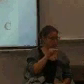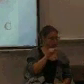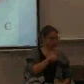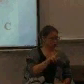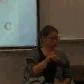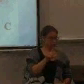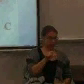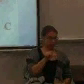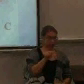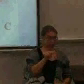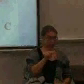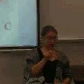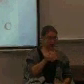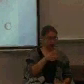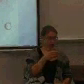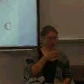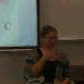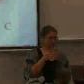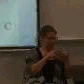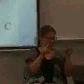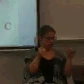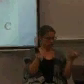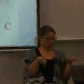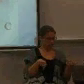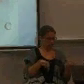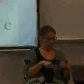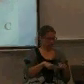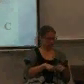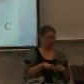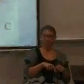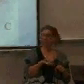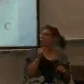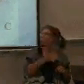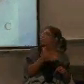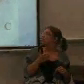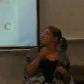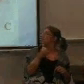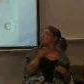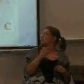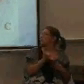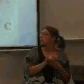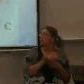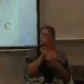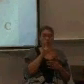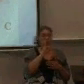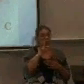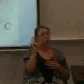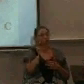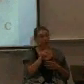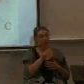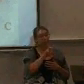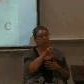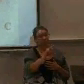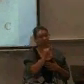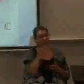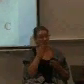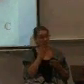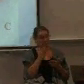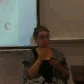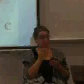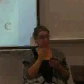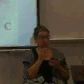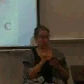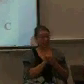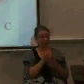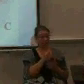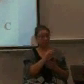looking geometric shape. All these things are things that look like the viruses that microbiologists have